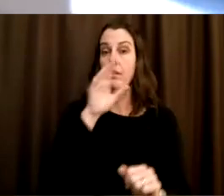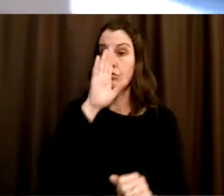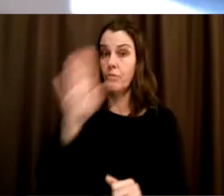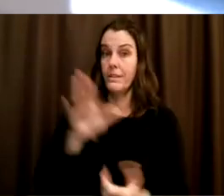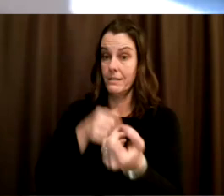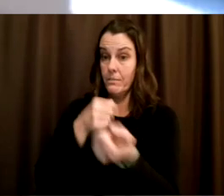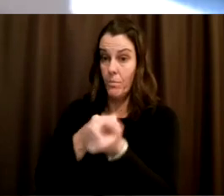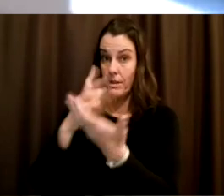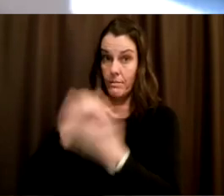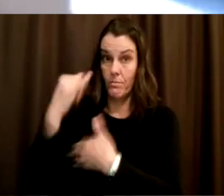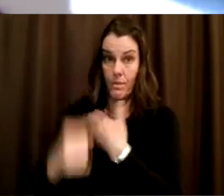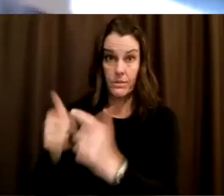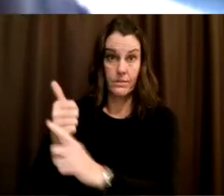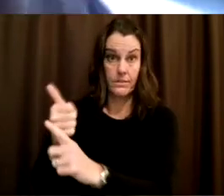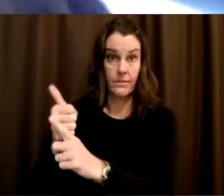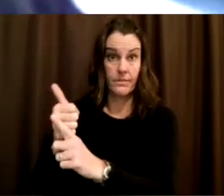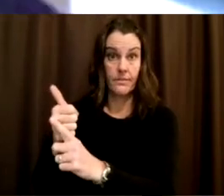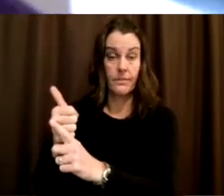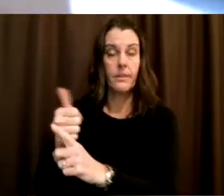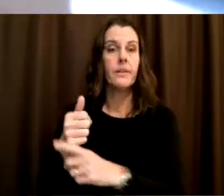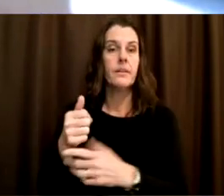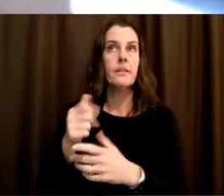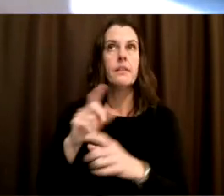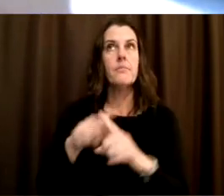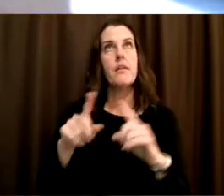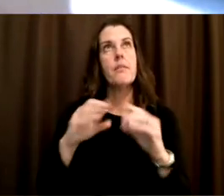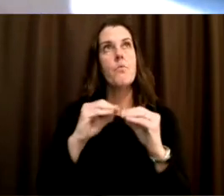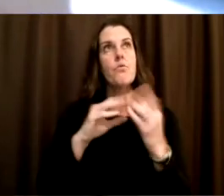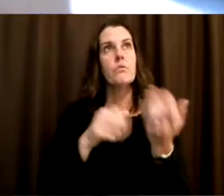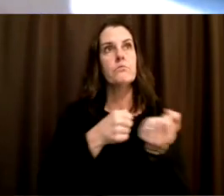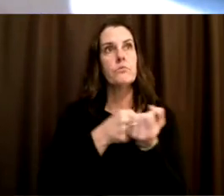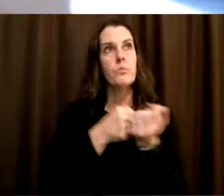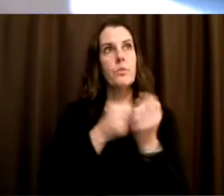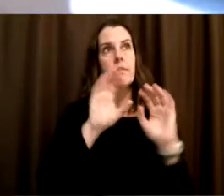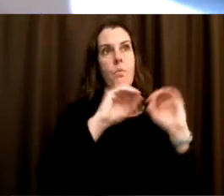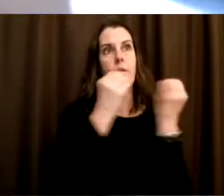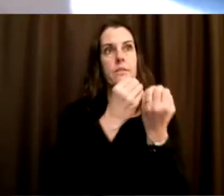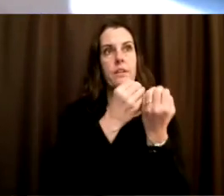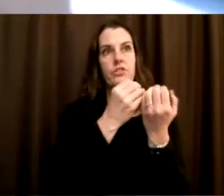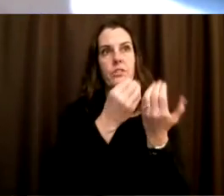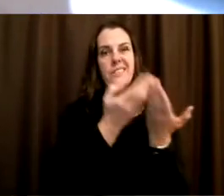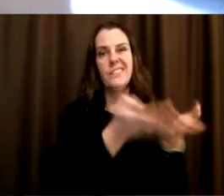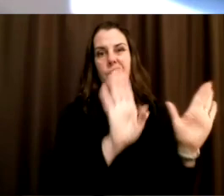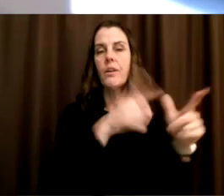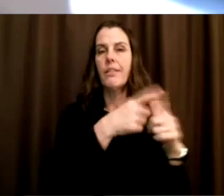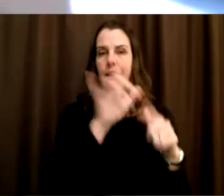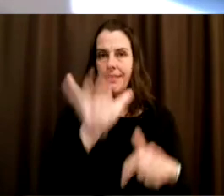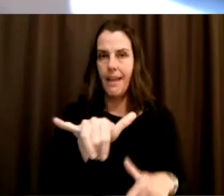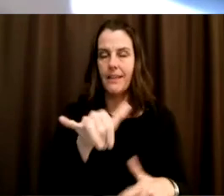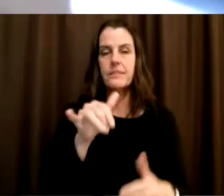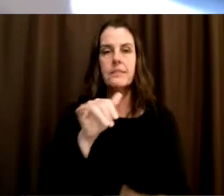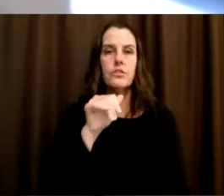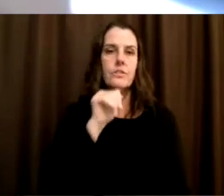supporting the project, then, but they're more supporting the organization overall, then they would fall into that indirect